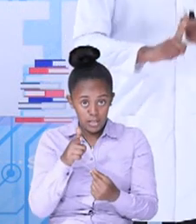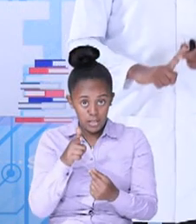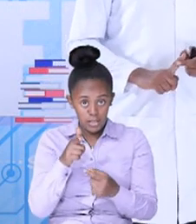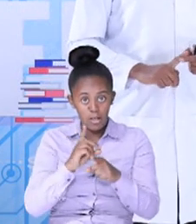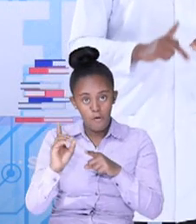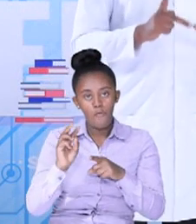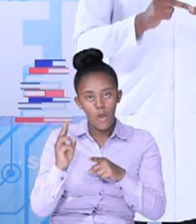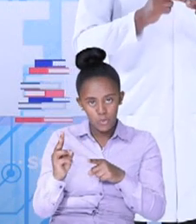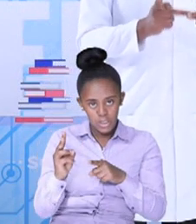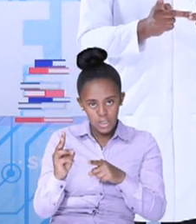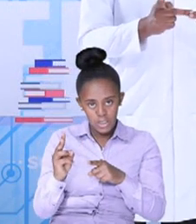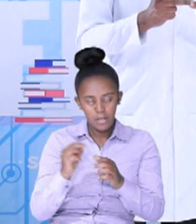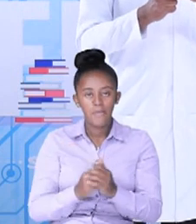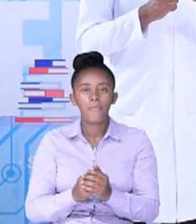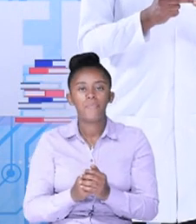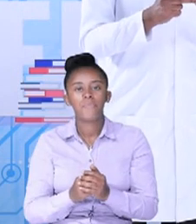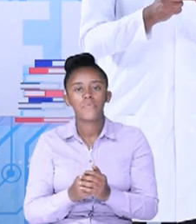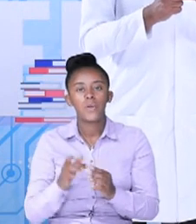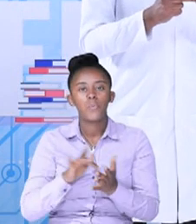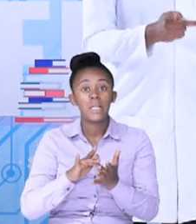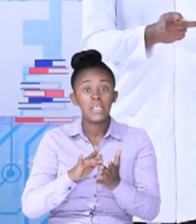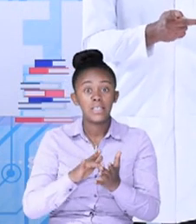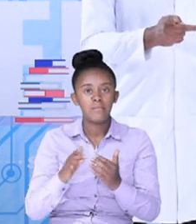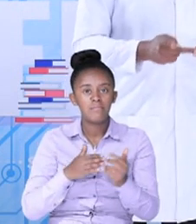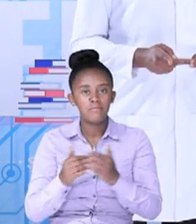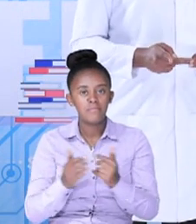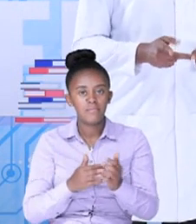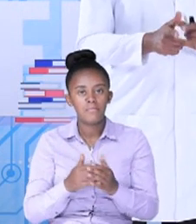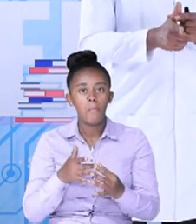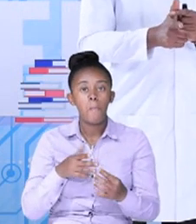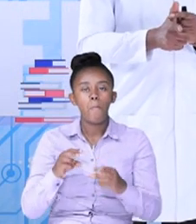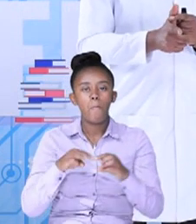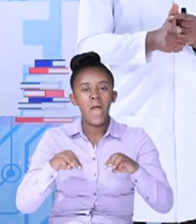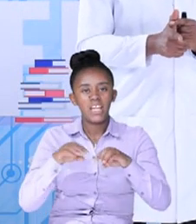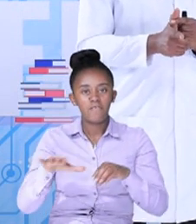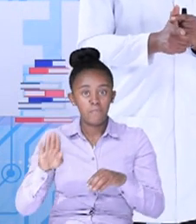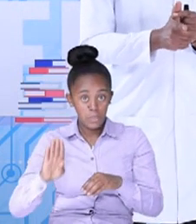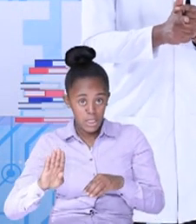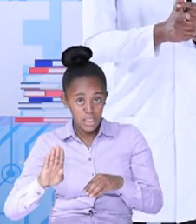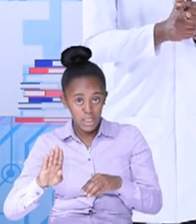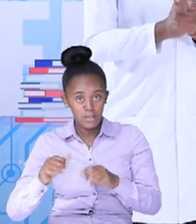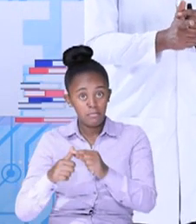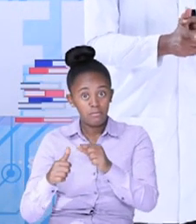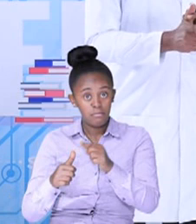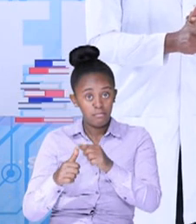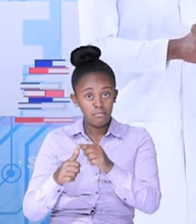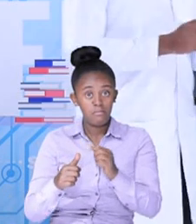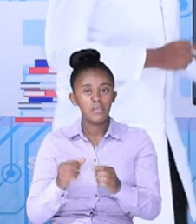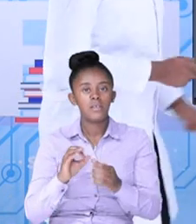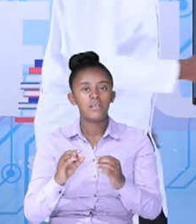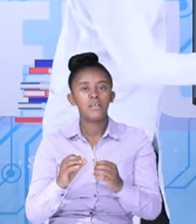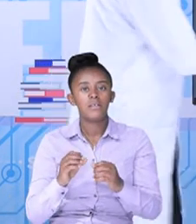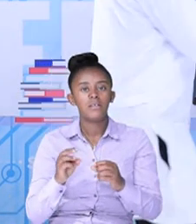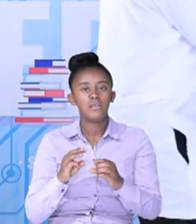velocity. Then your middle finger to the direction of magnetic field. So your thumb always points to the direction of the magnetic